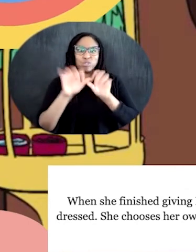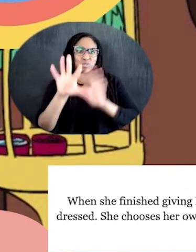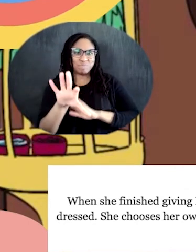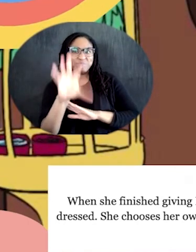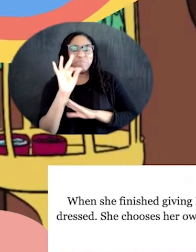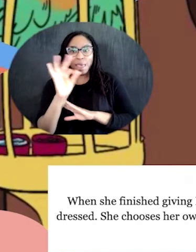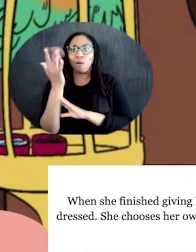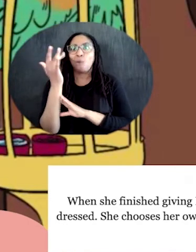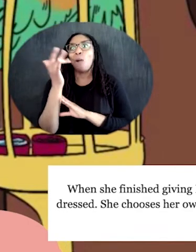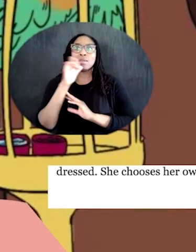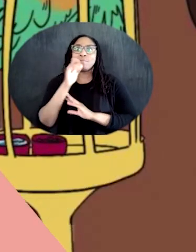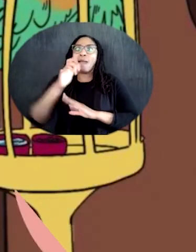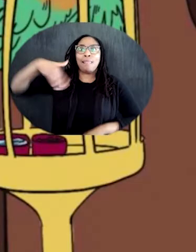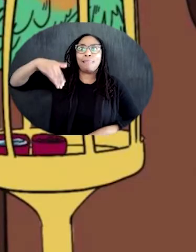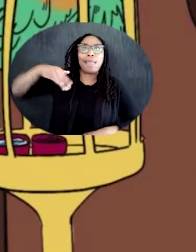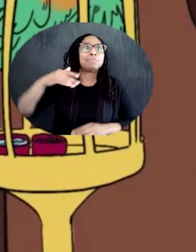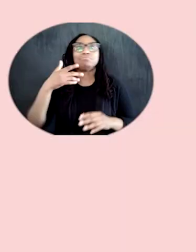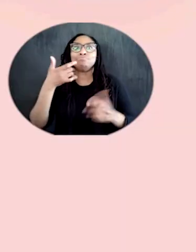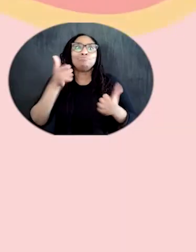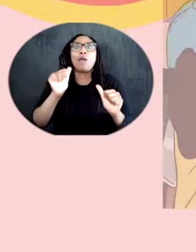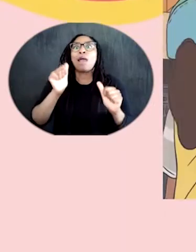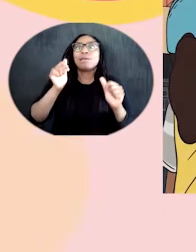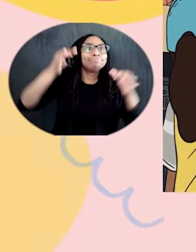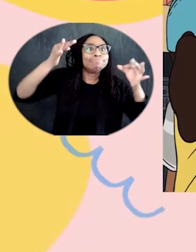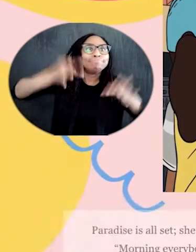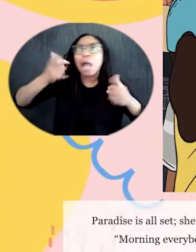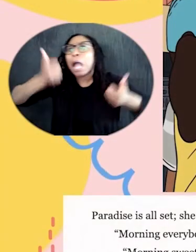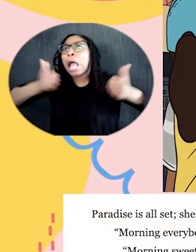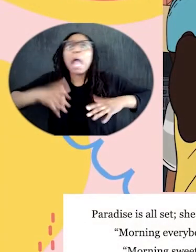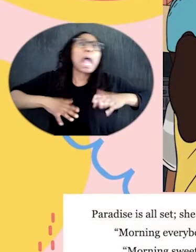late for school the next morning.